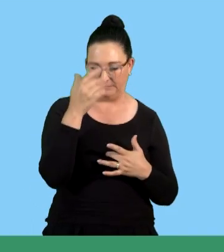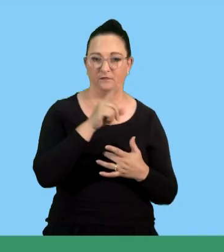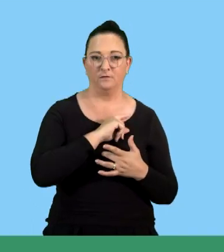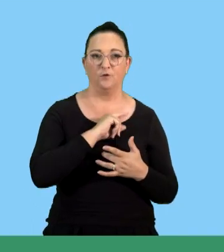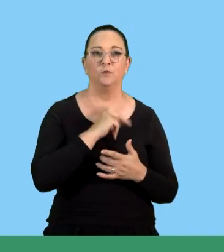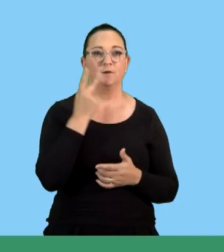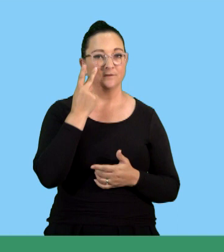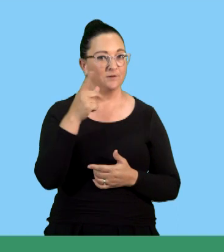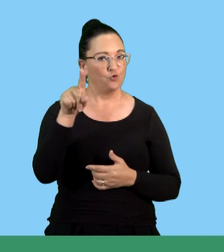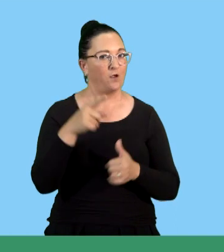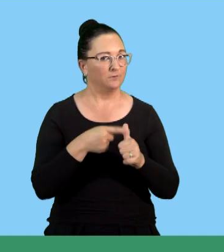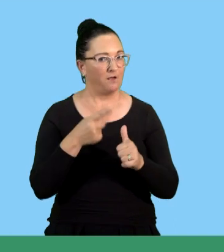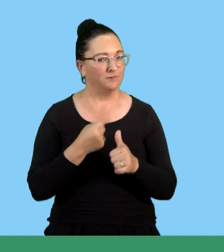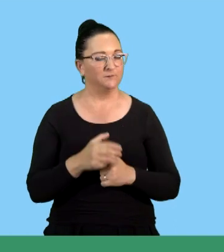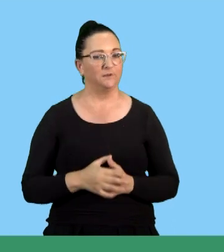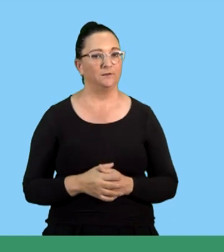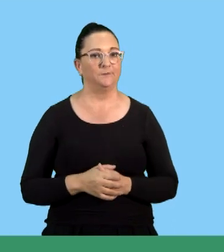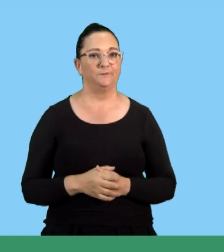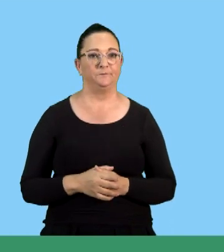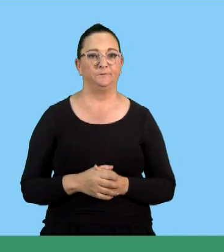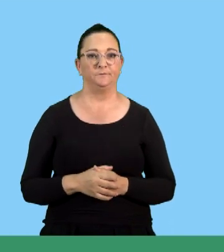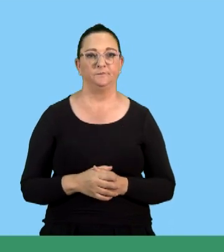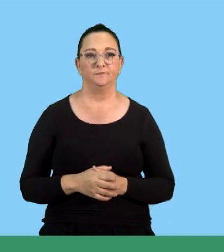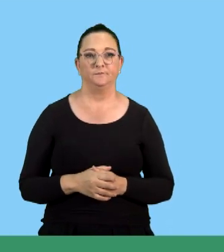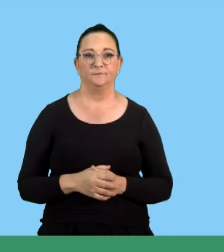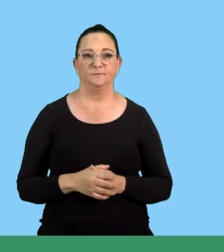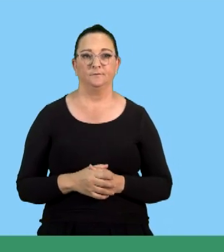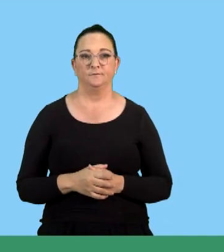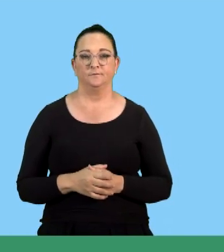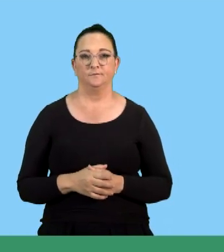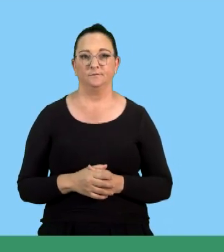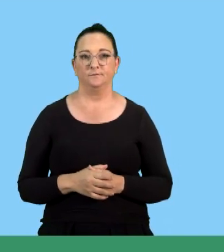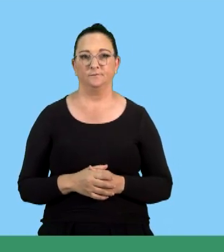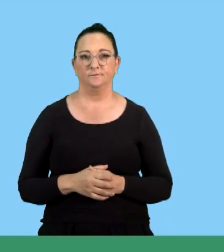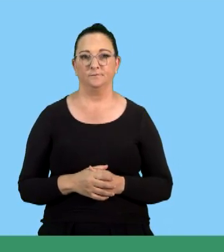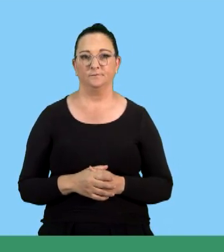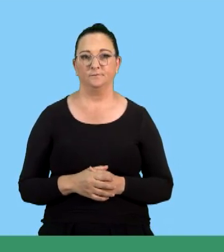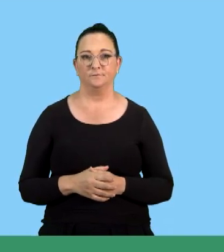So this is, you got that one correct. So that is your sick